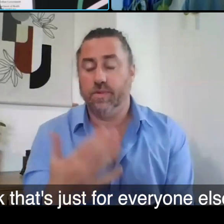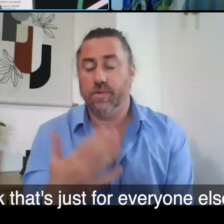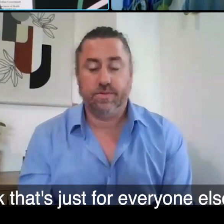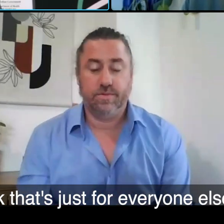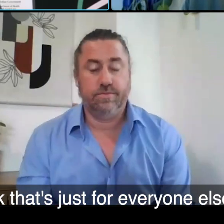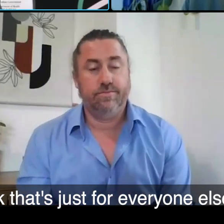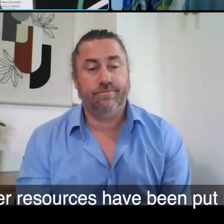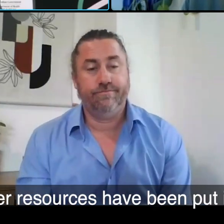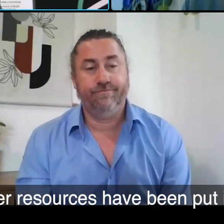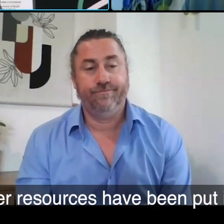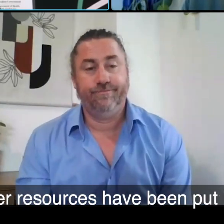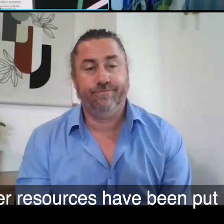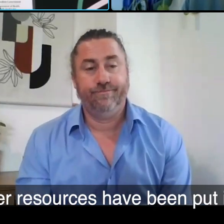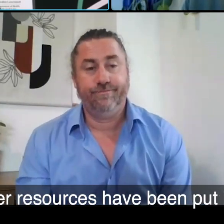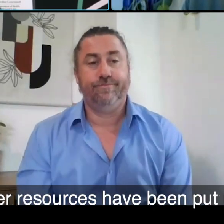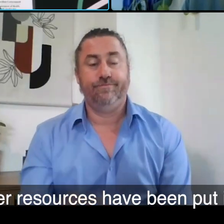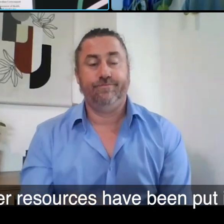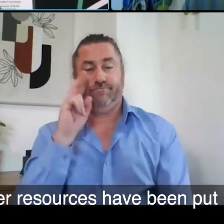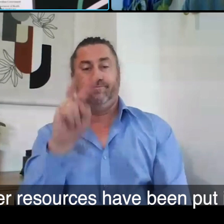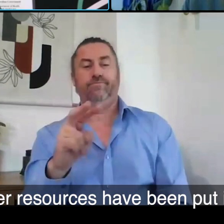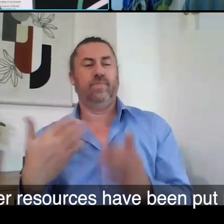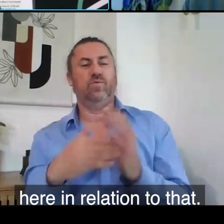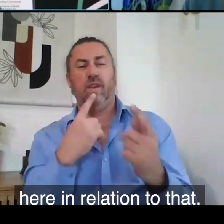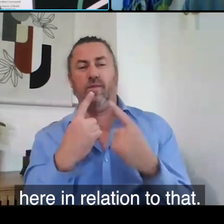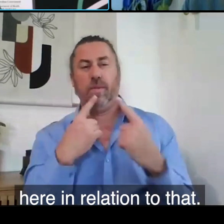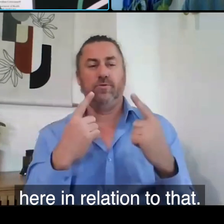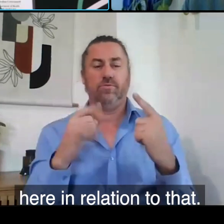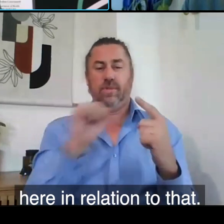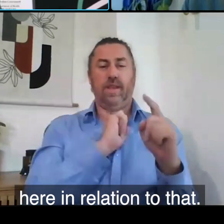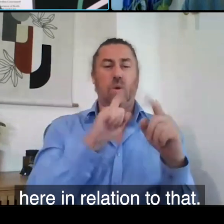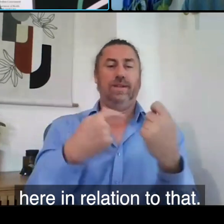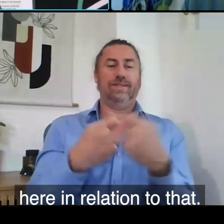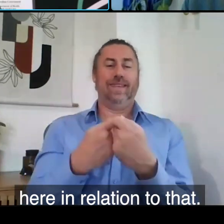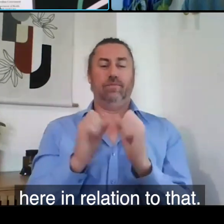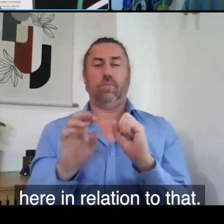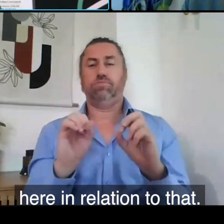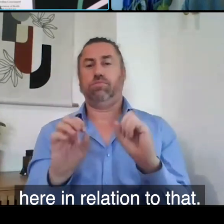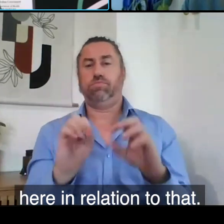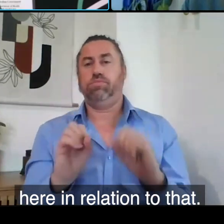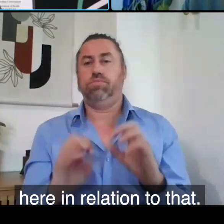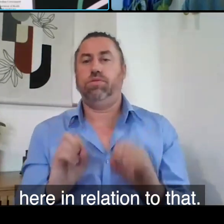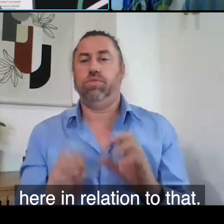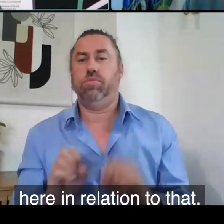to see. And some other resources have been put in by the team here in relation to that.